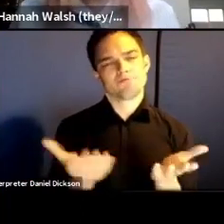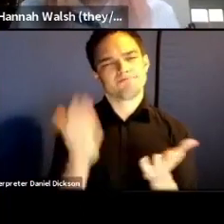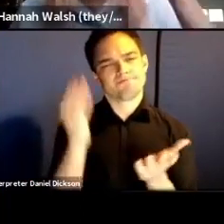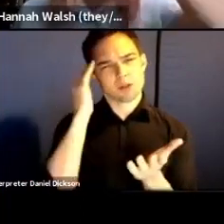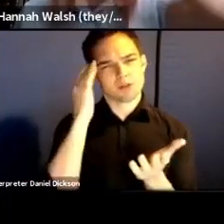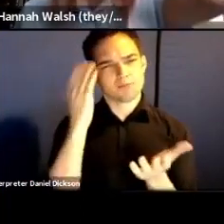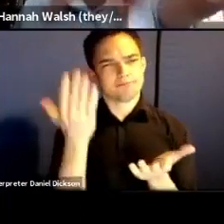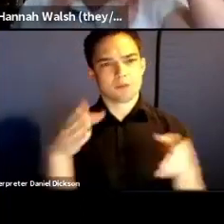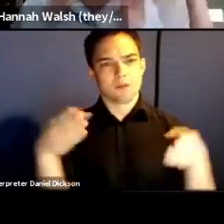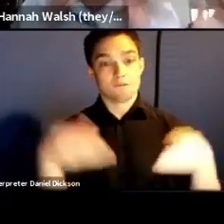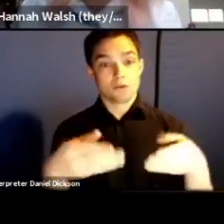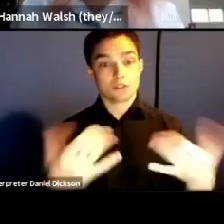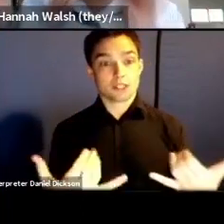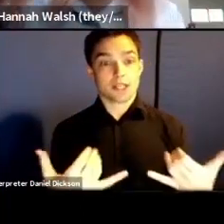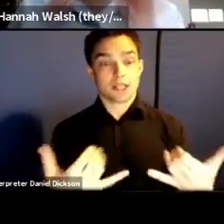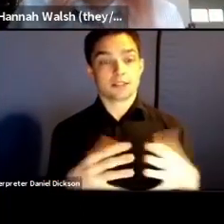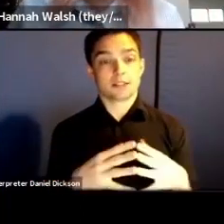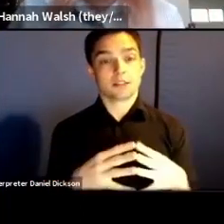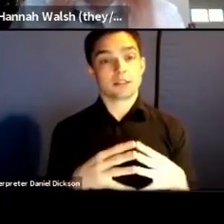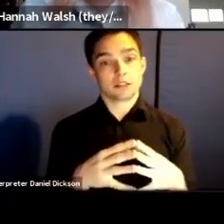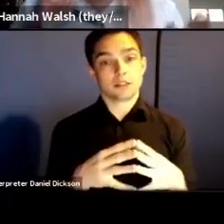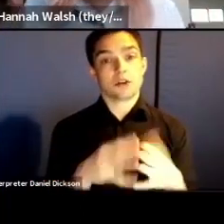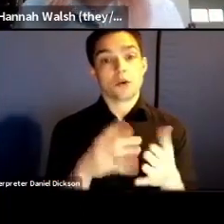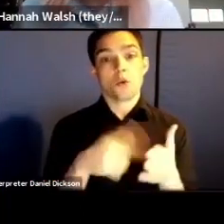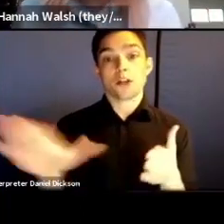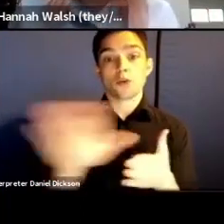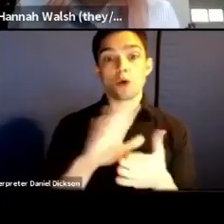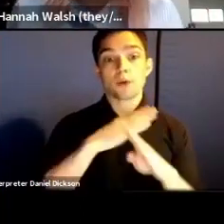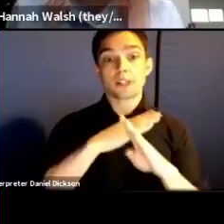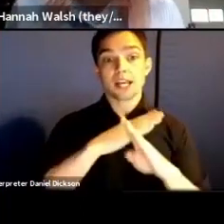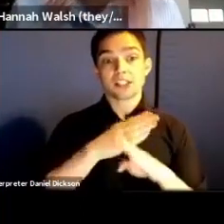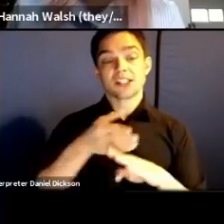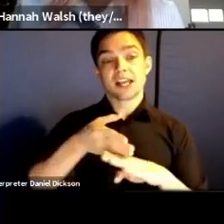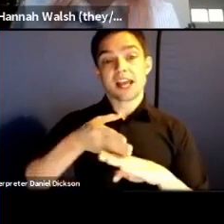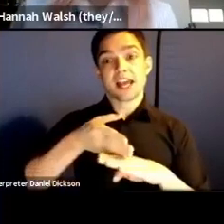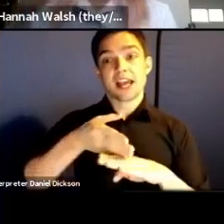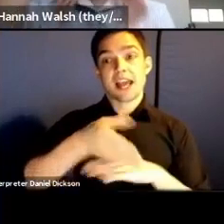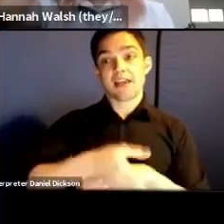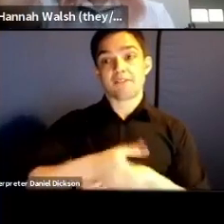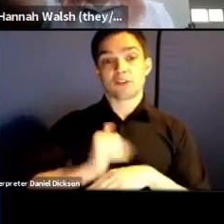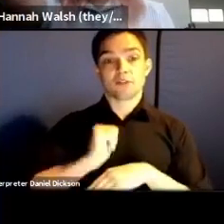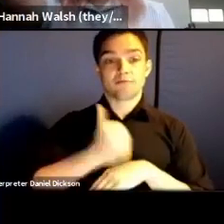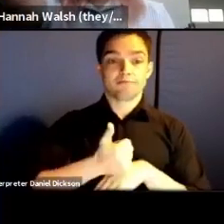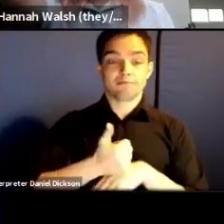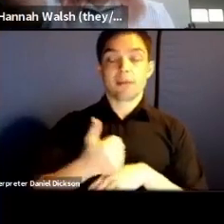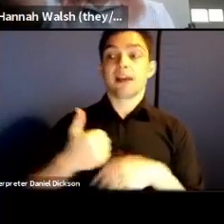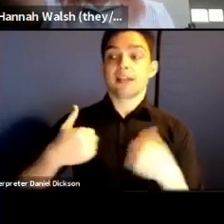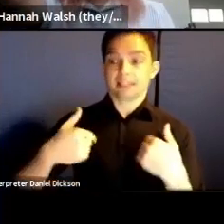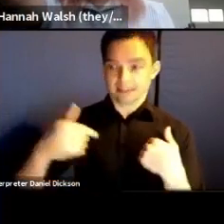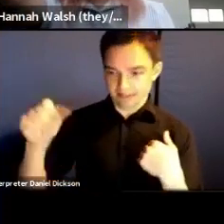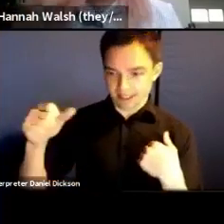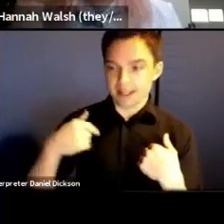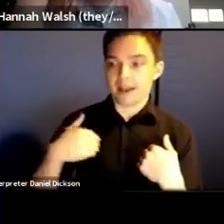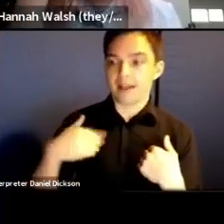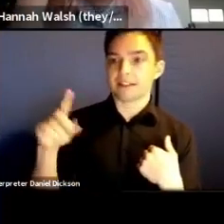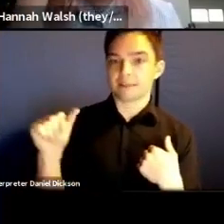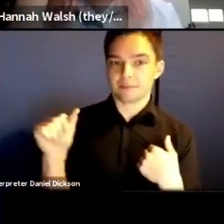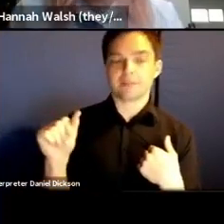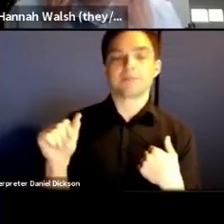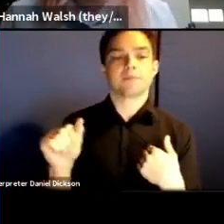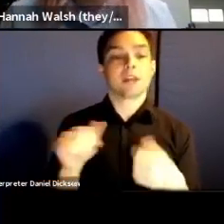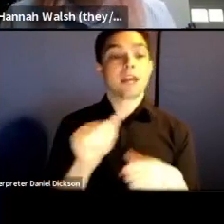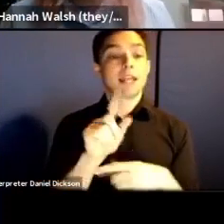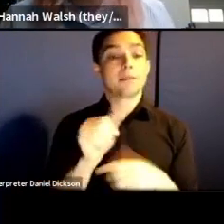the focus is more on what your protections are after you've kind of established you have a disability. The ADA also